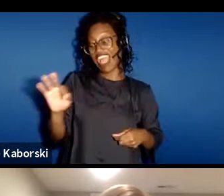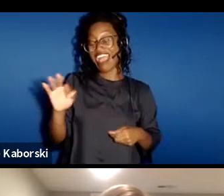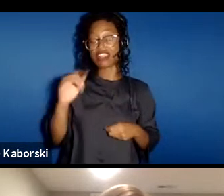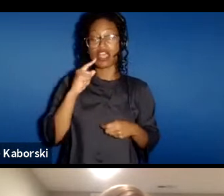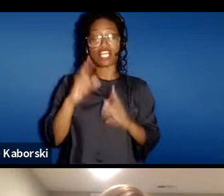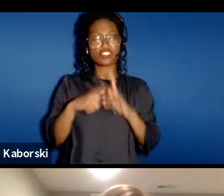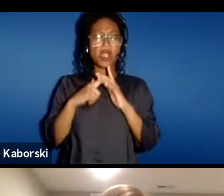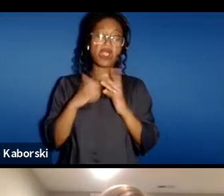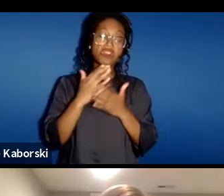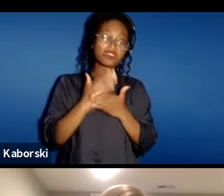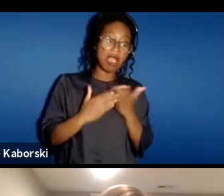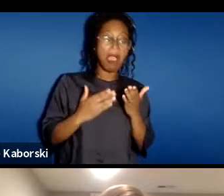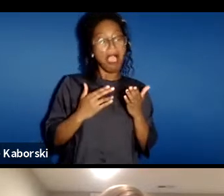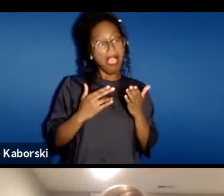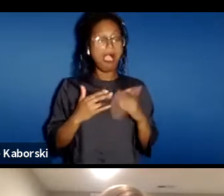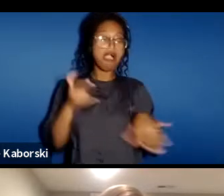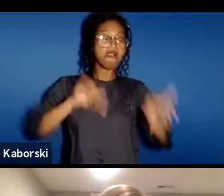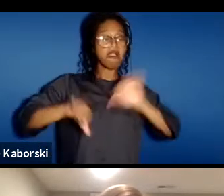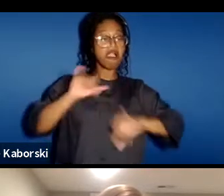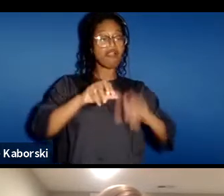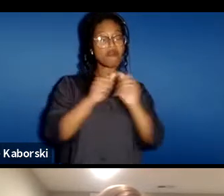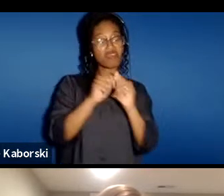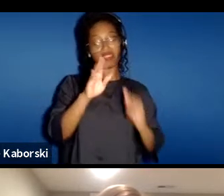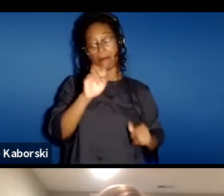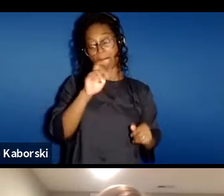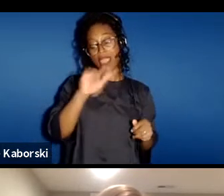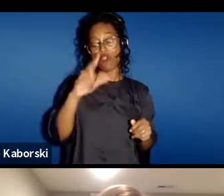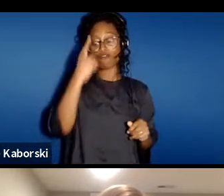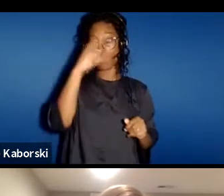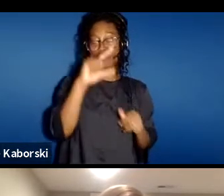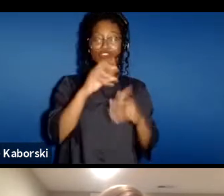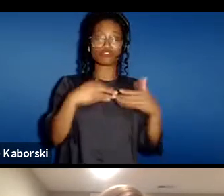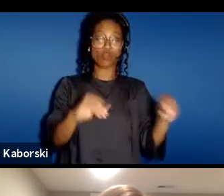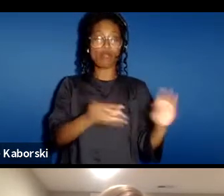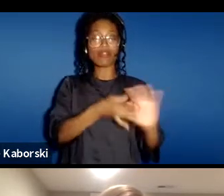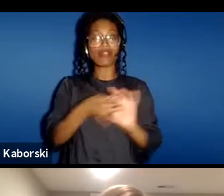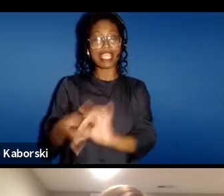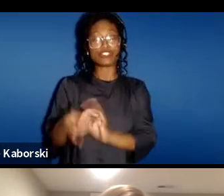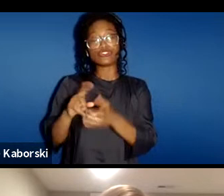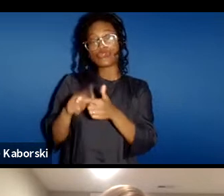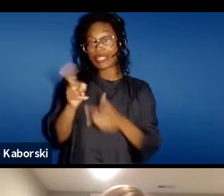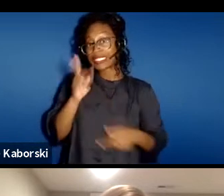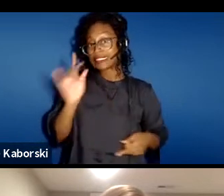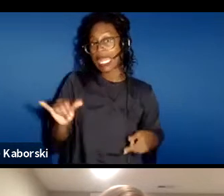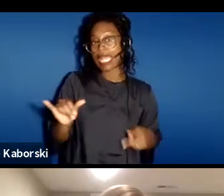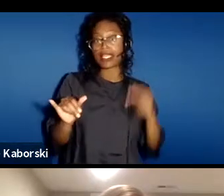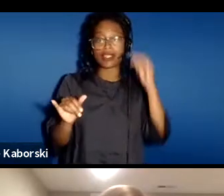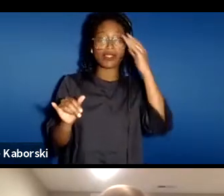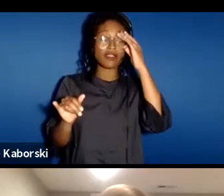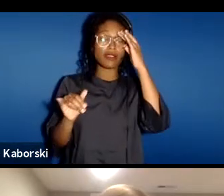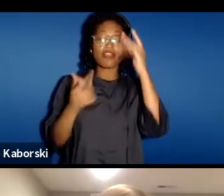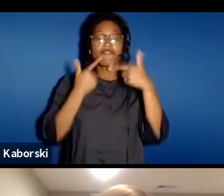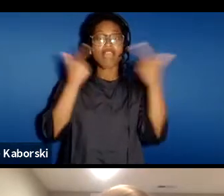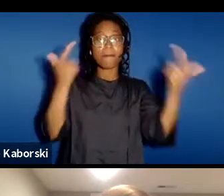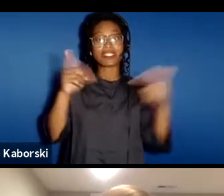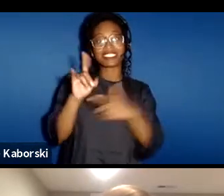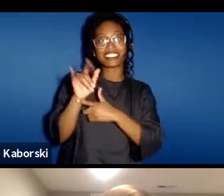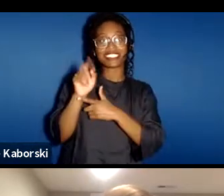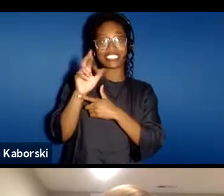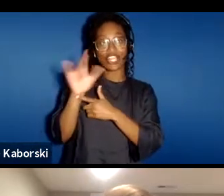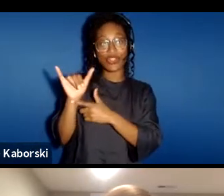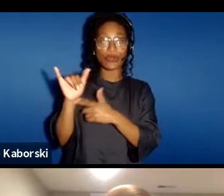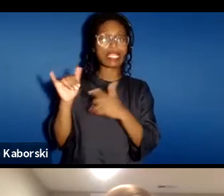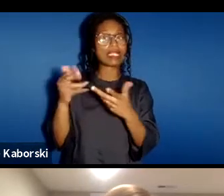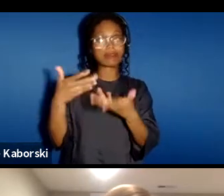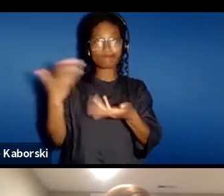for the store in conjunction with one of Kentucky's very famous distilleries and so on.